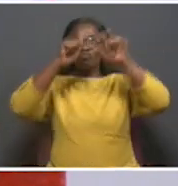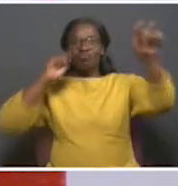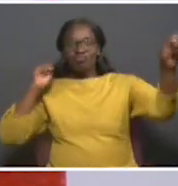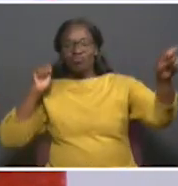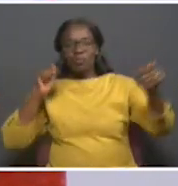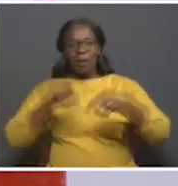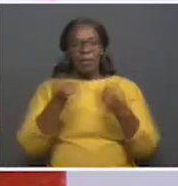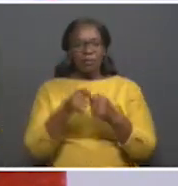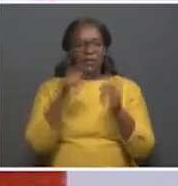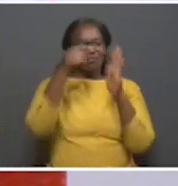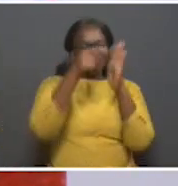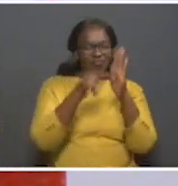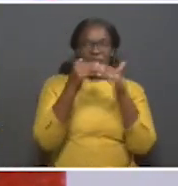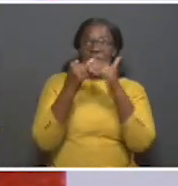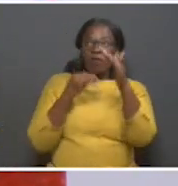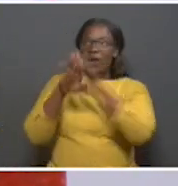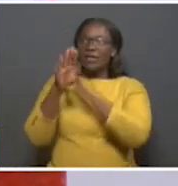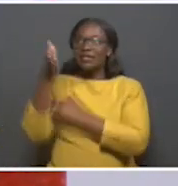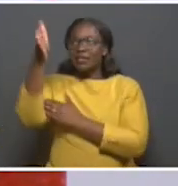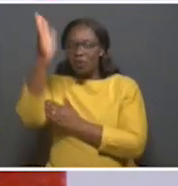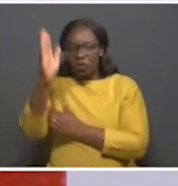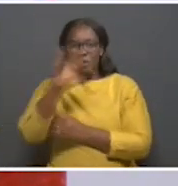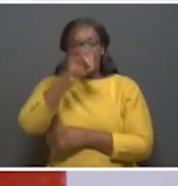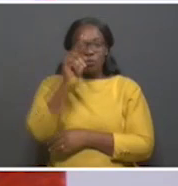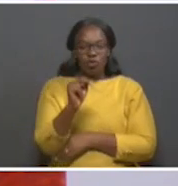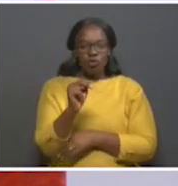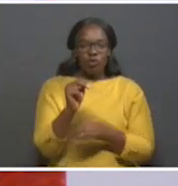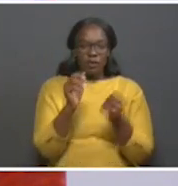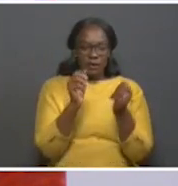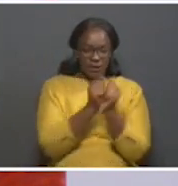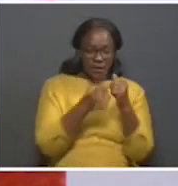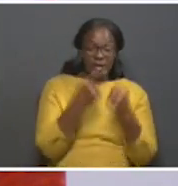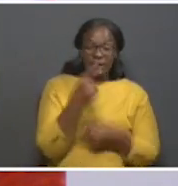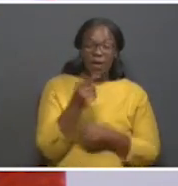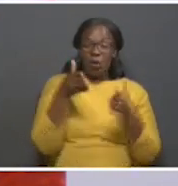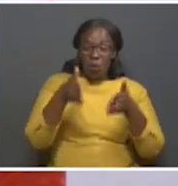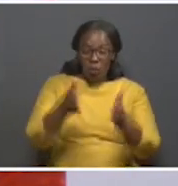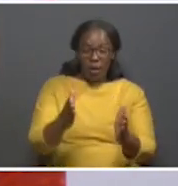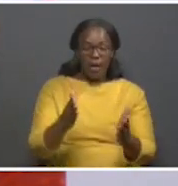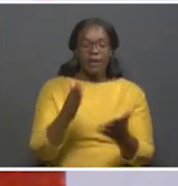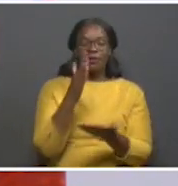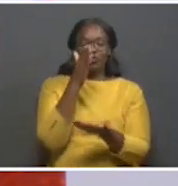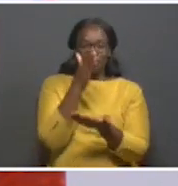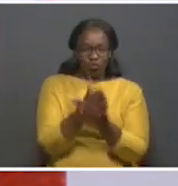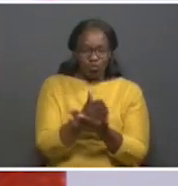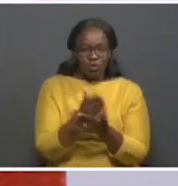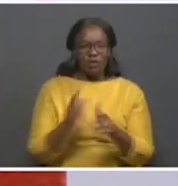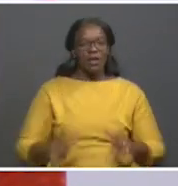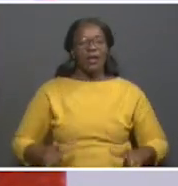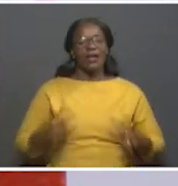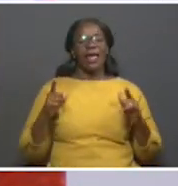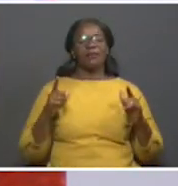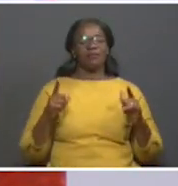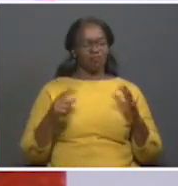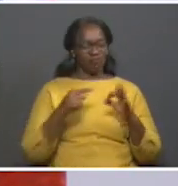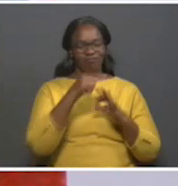reaching the Father. Christ Jesus, John 14:6 says, is the way, the truth, and the life. He reveals